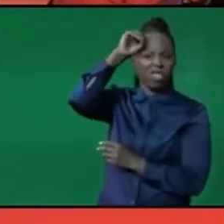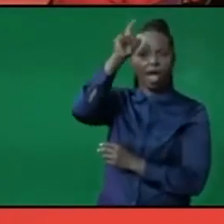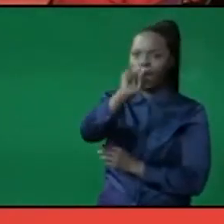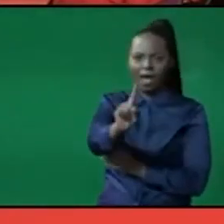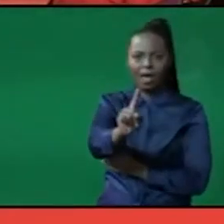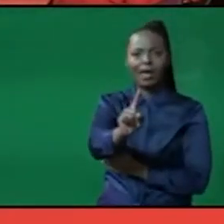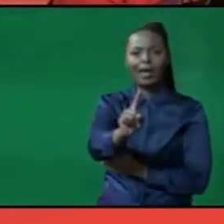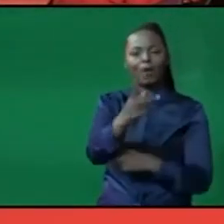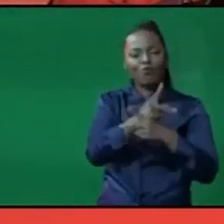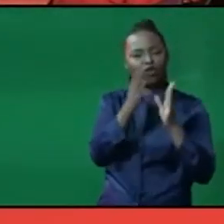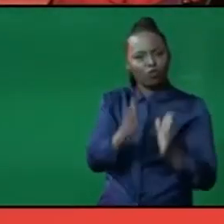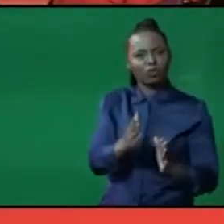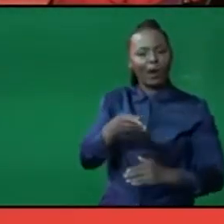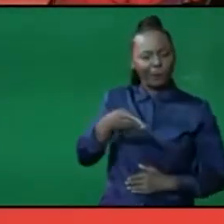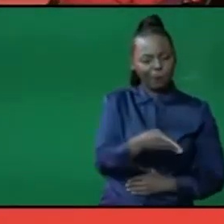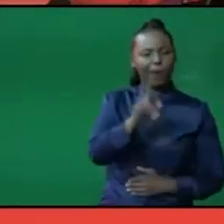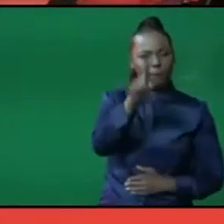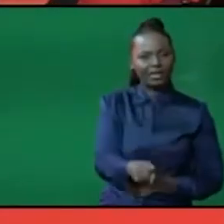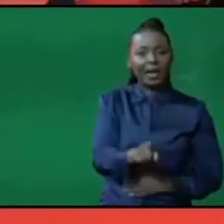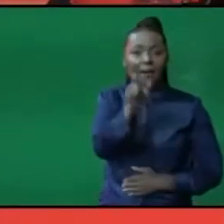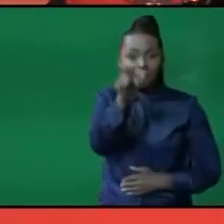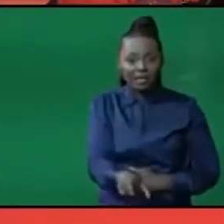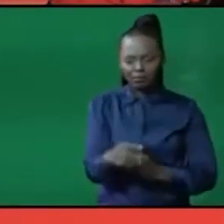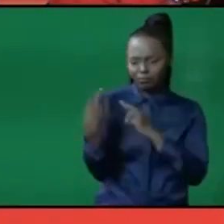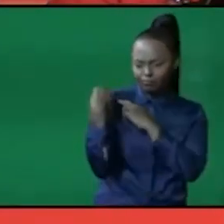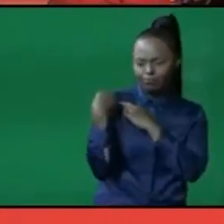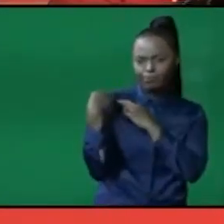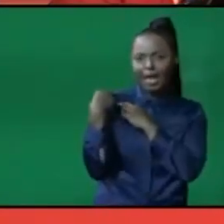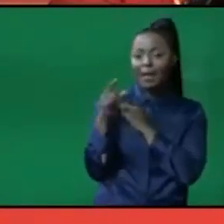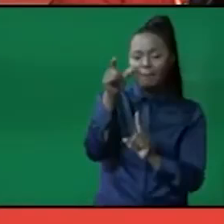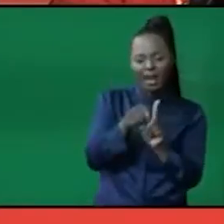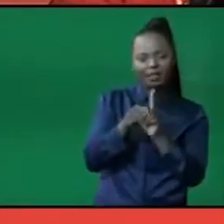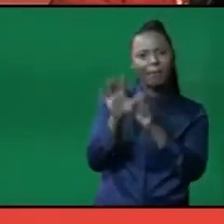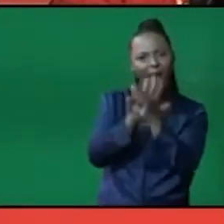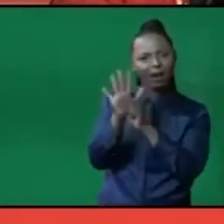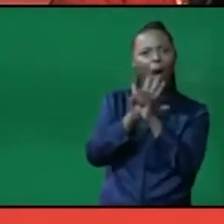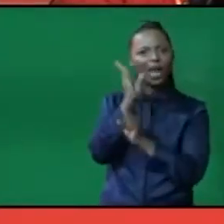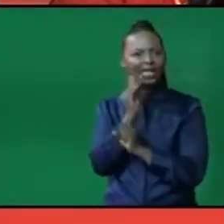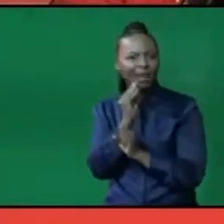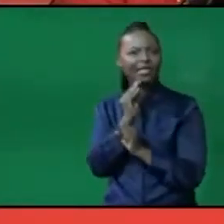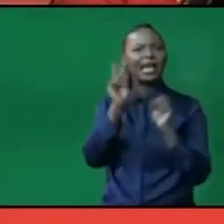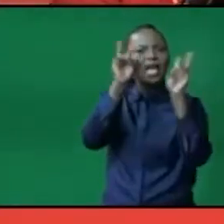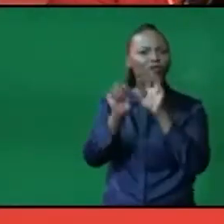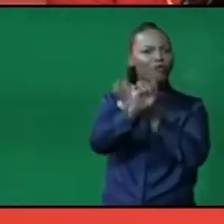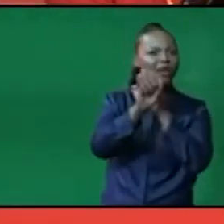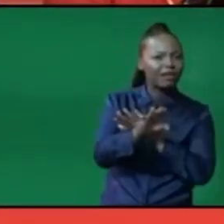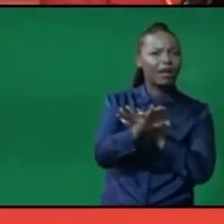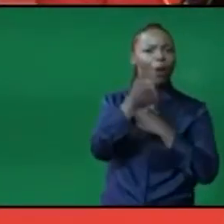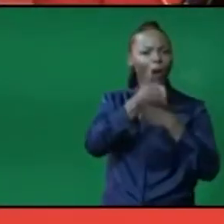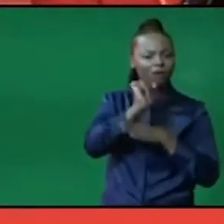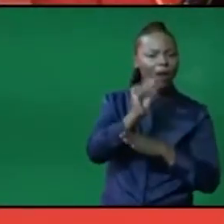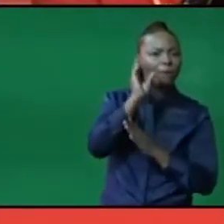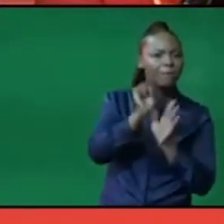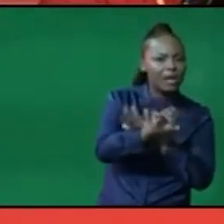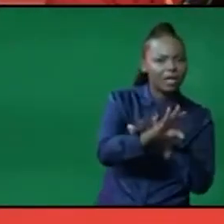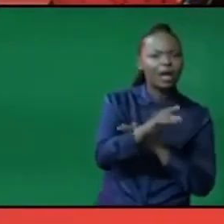producer. That producer must be someone with a background in the media, tried and tested. And I'm told